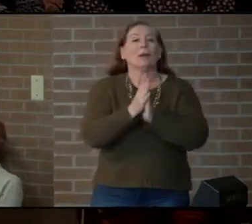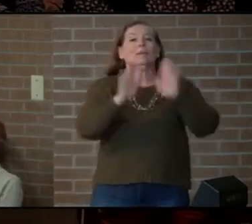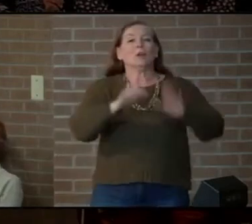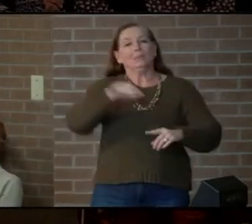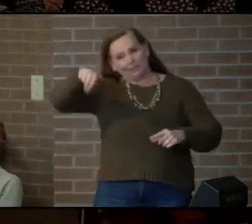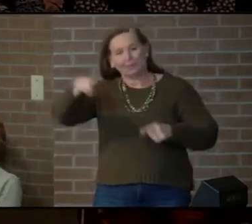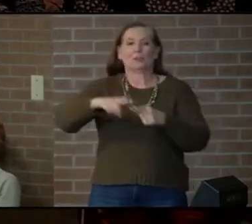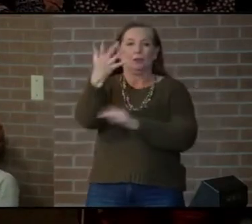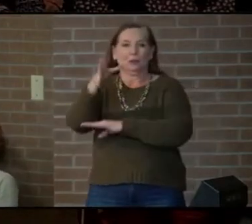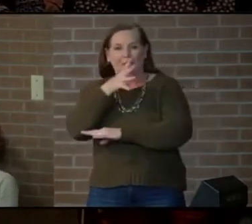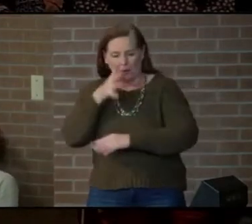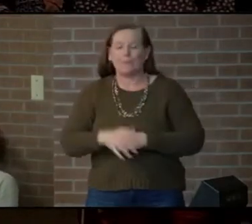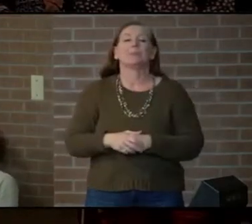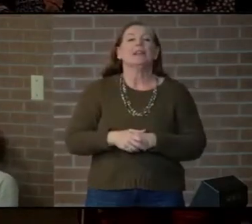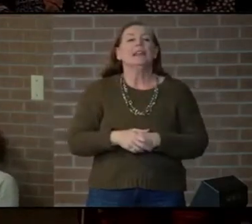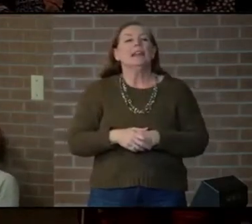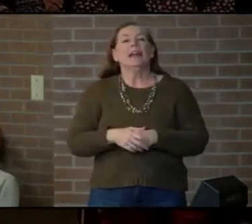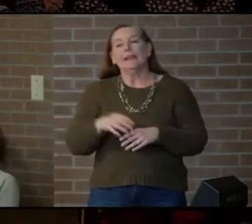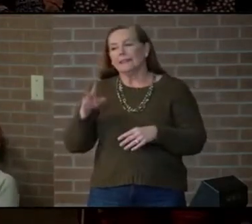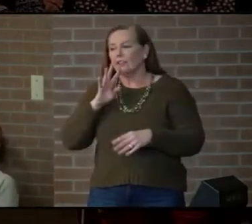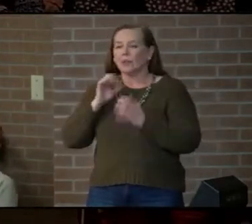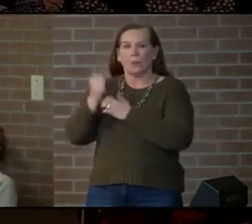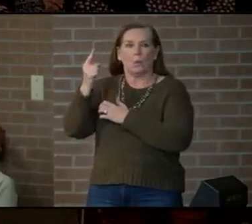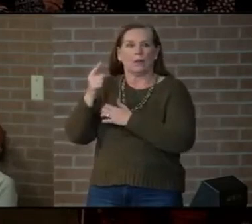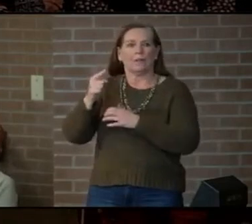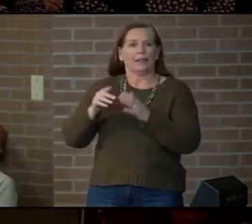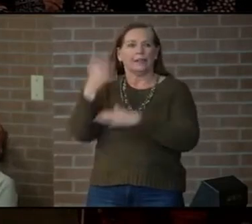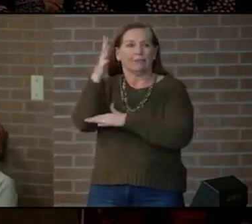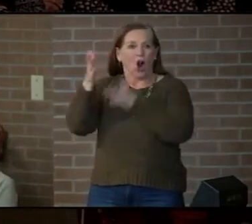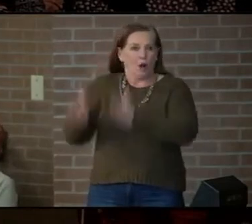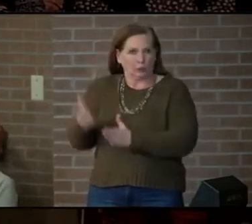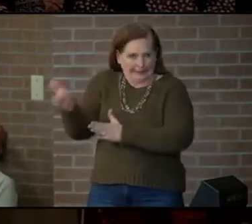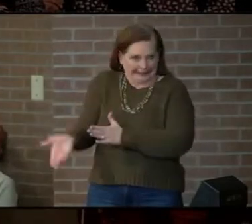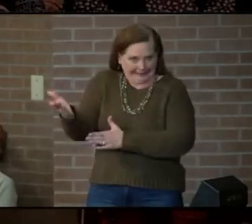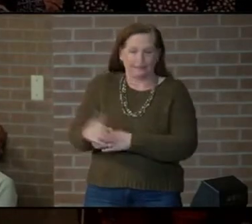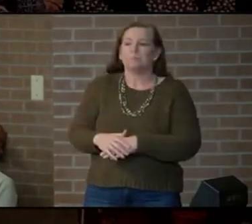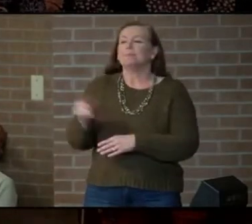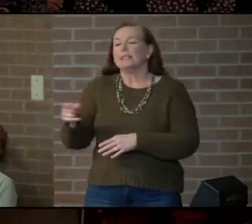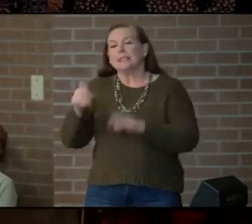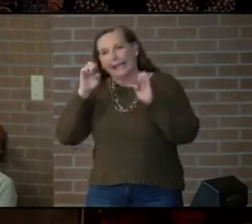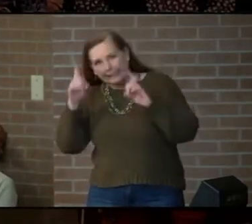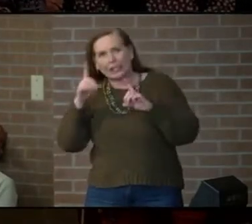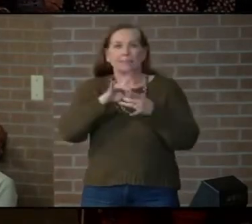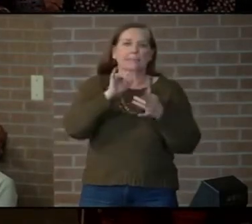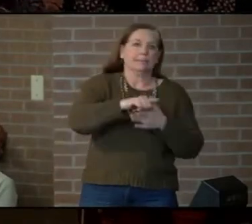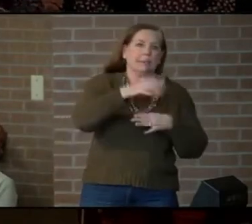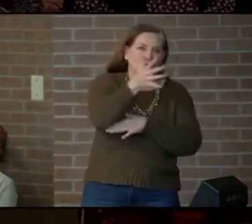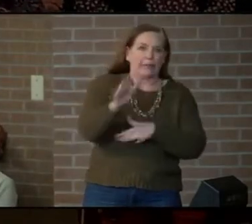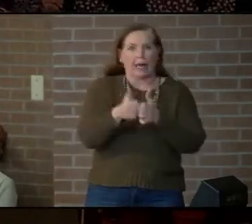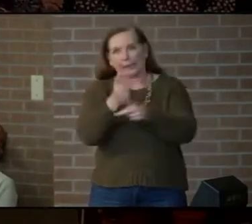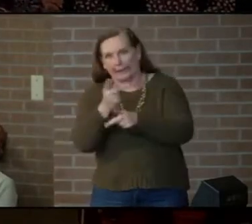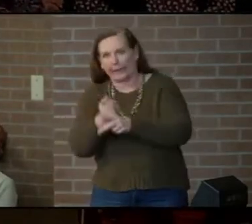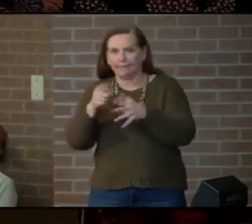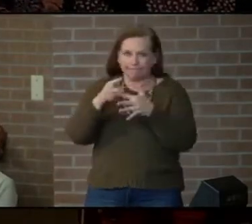to the tree farm. And he spoke to one of the arborists there, and they educated him on the trees. They educated him how to take care of them,